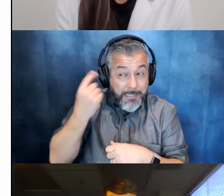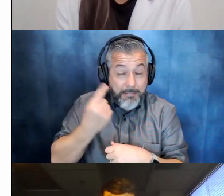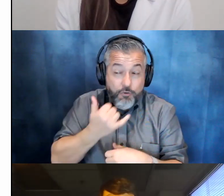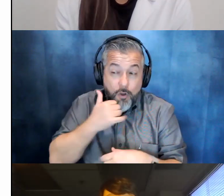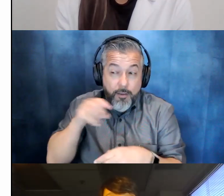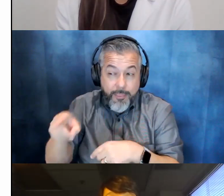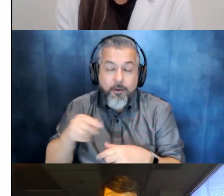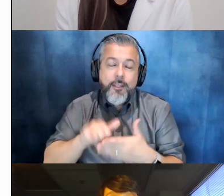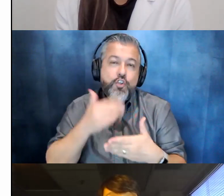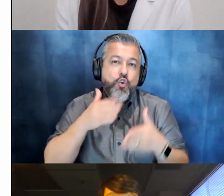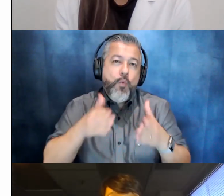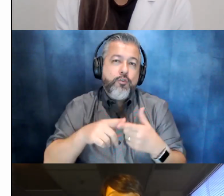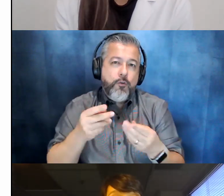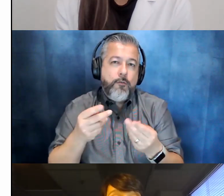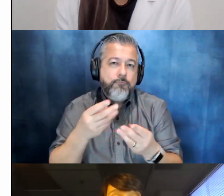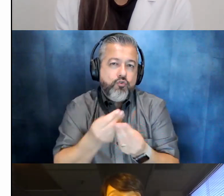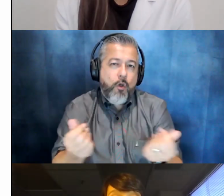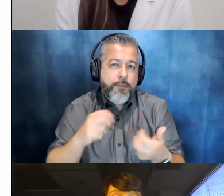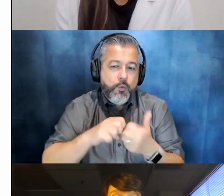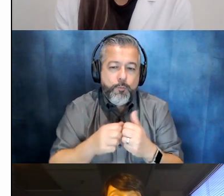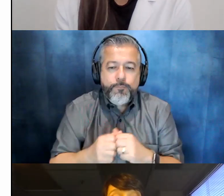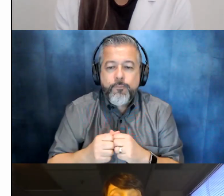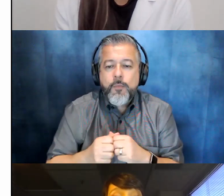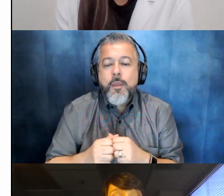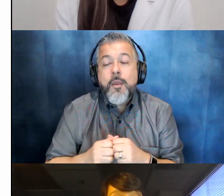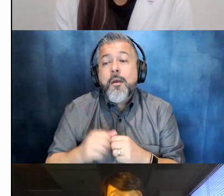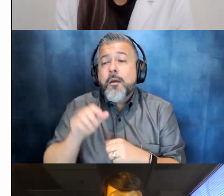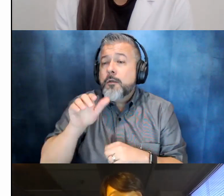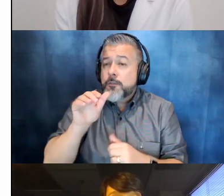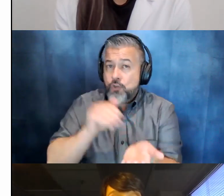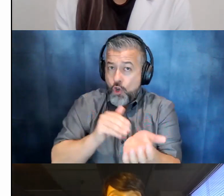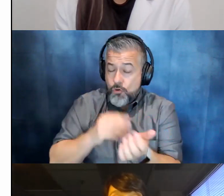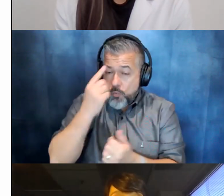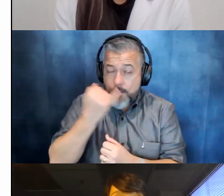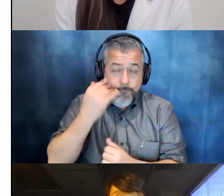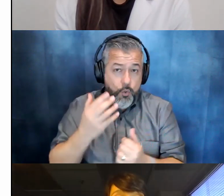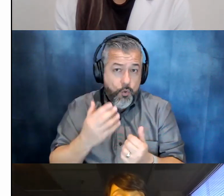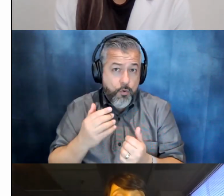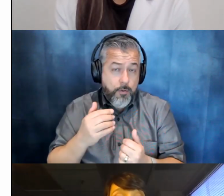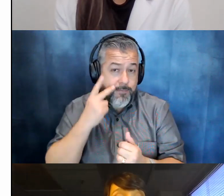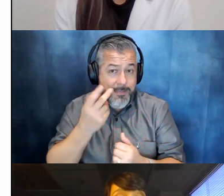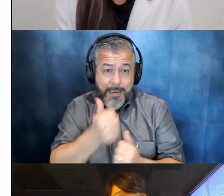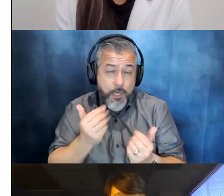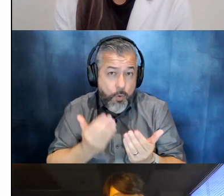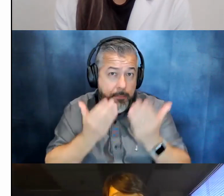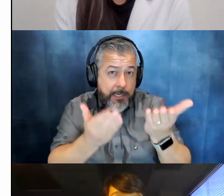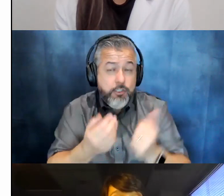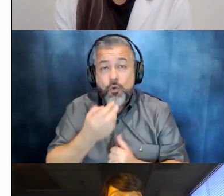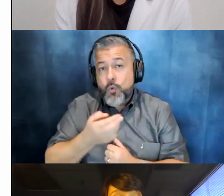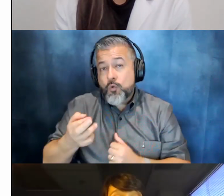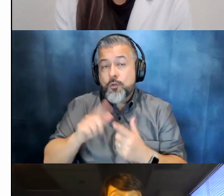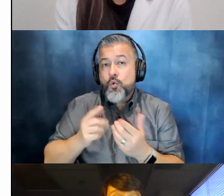Now, Dr. Keebler, I'm wondering if you have come across any specific recommendations or resources that you would recommend